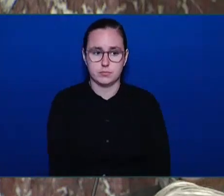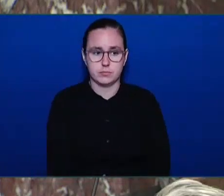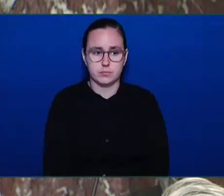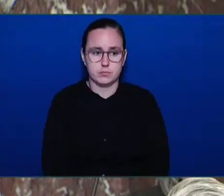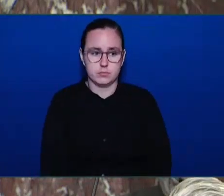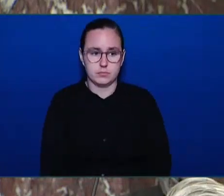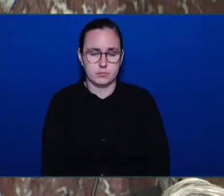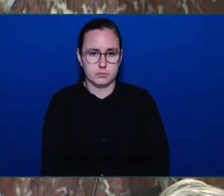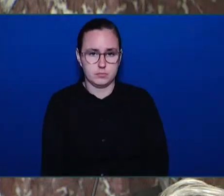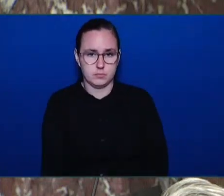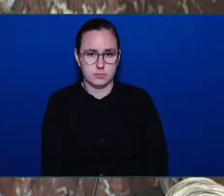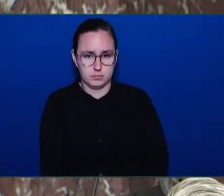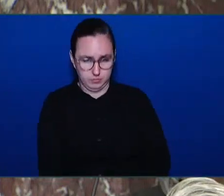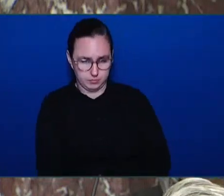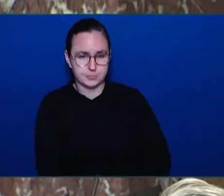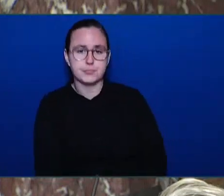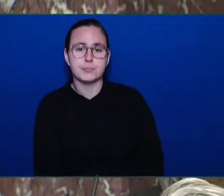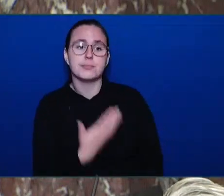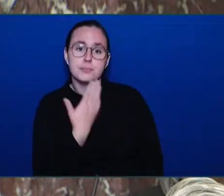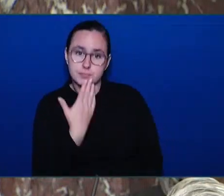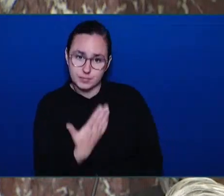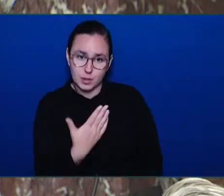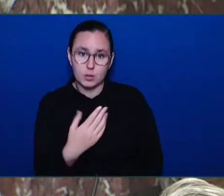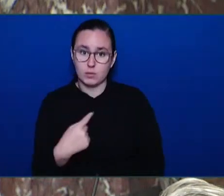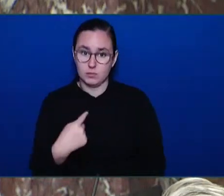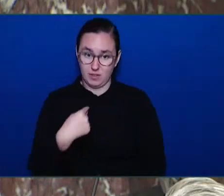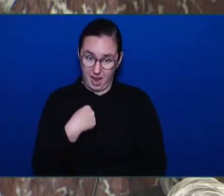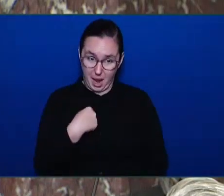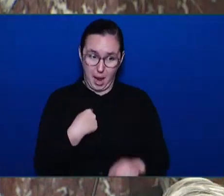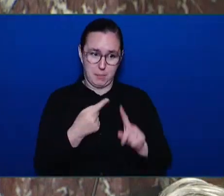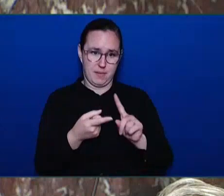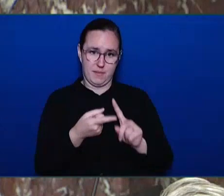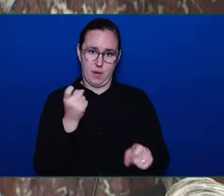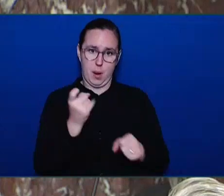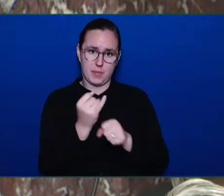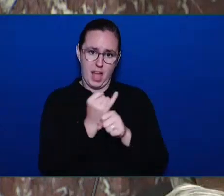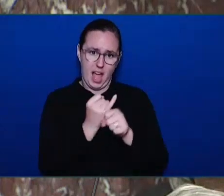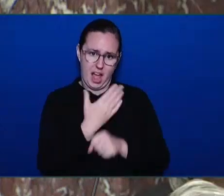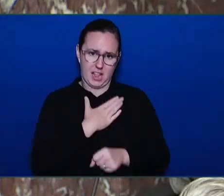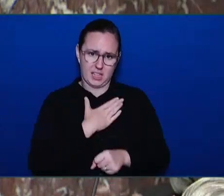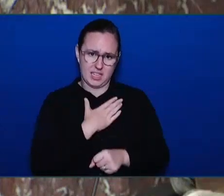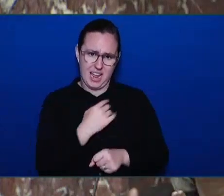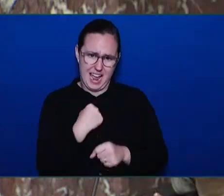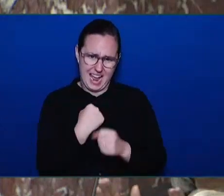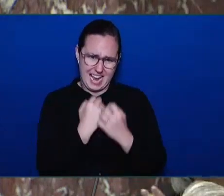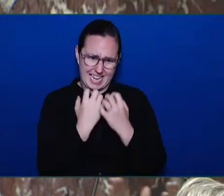girl. These communities matter deeply to me, and they matter deeply to our government, Mr. Speaker. There are many...